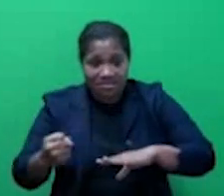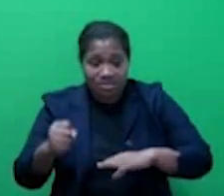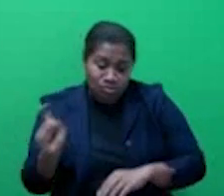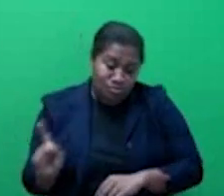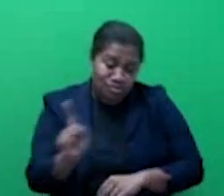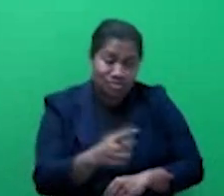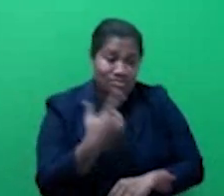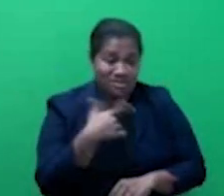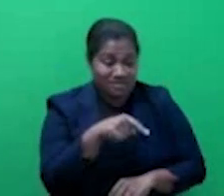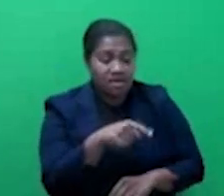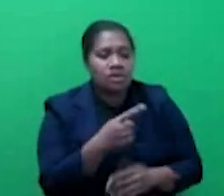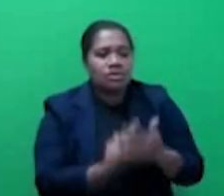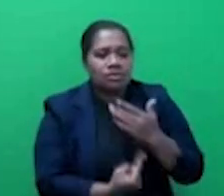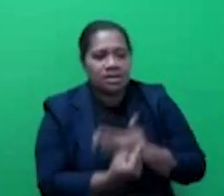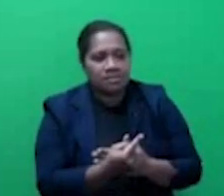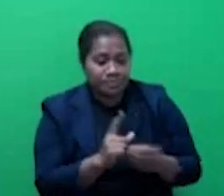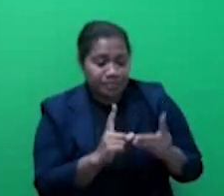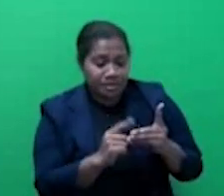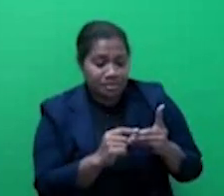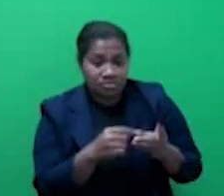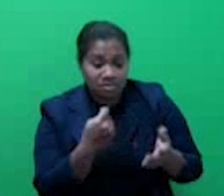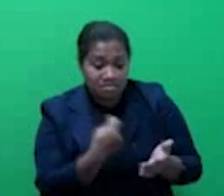abusing the extra money they have on hand.